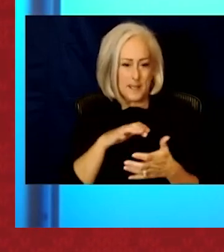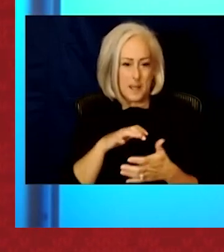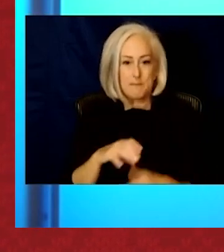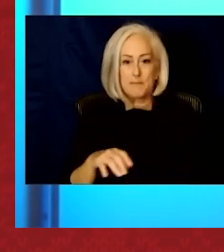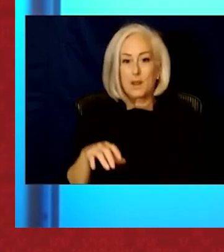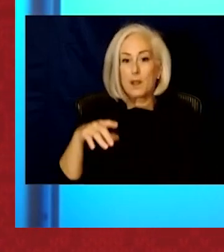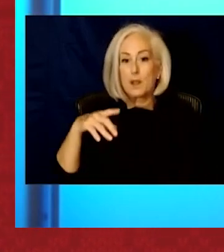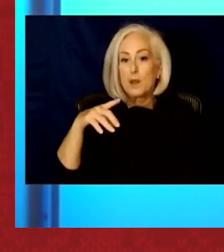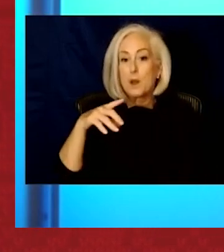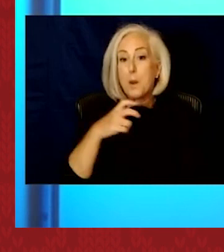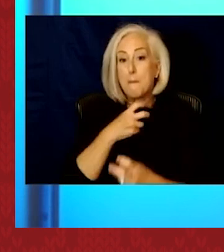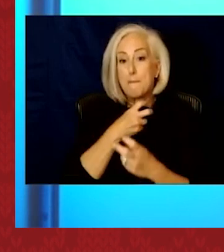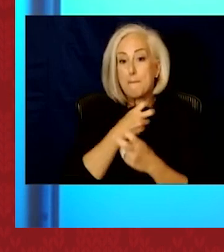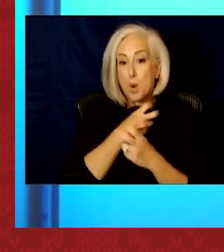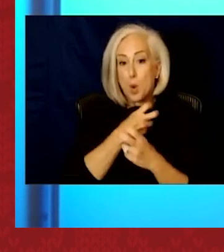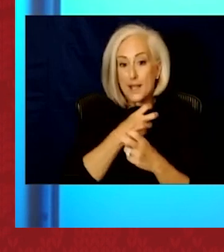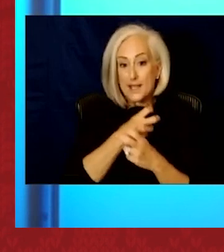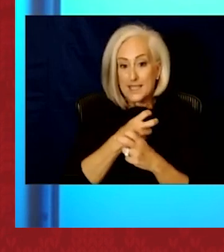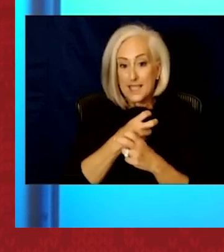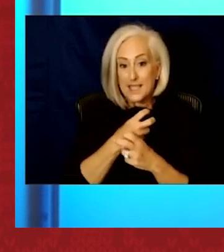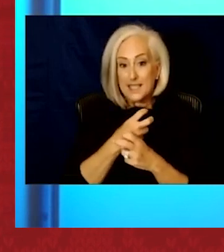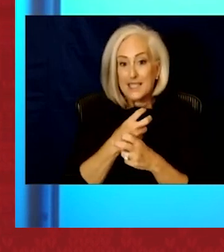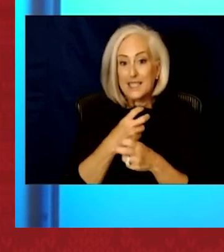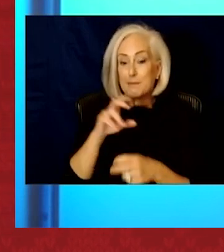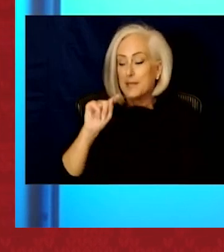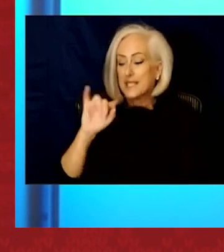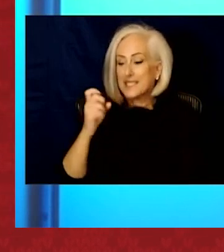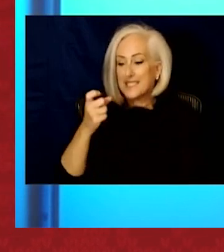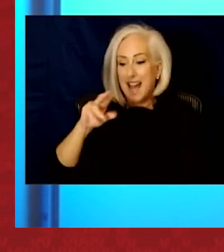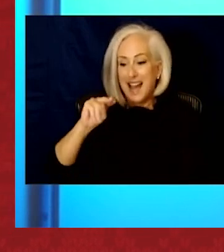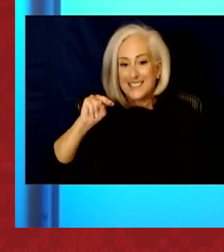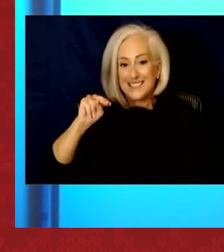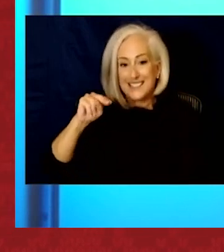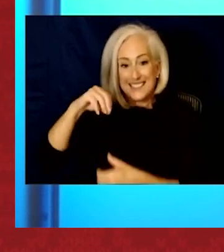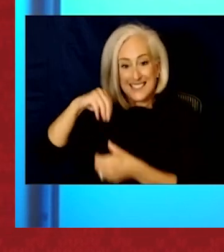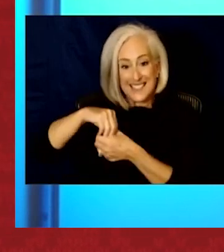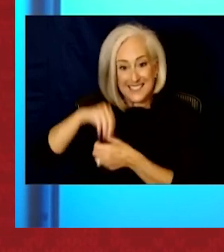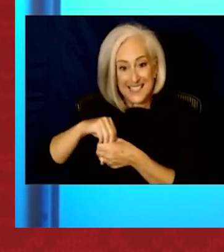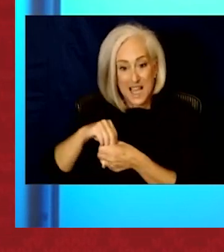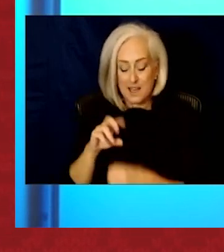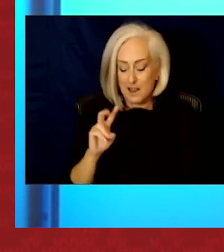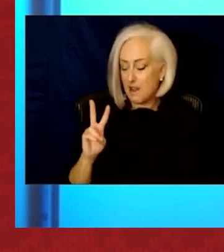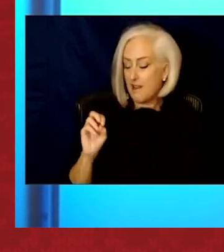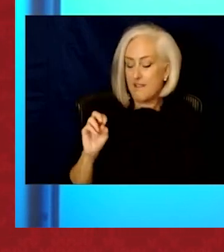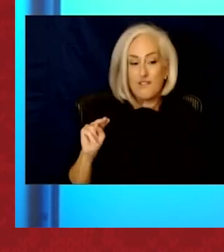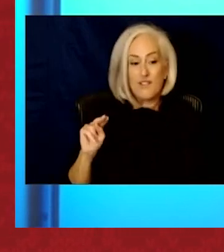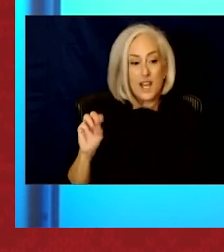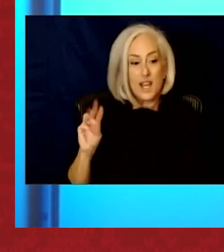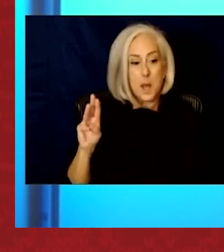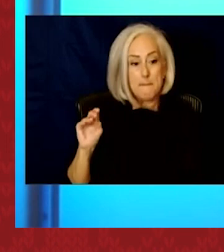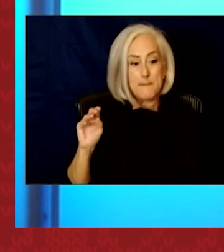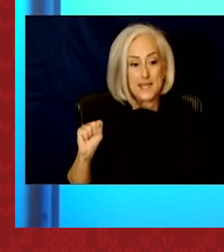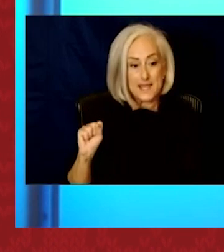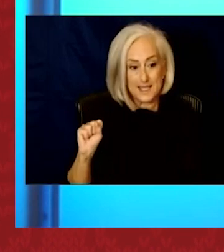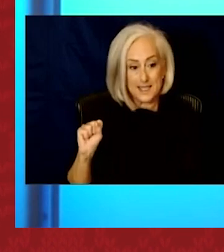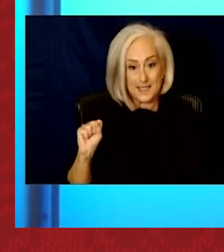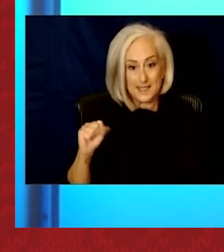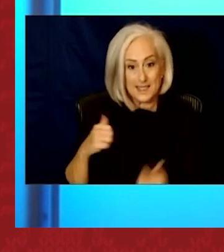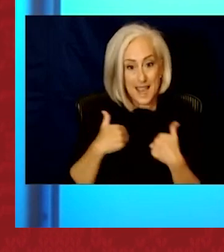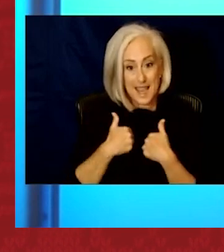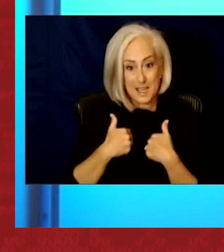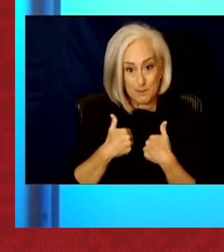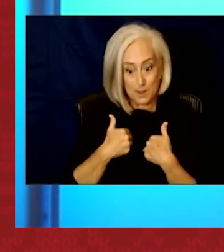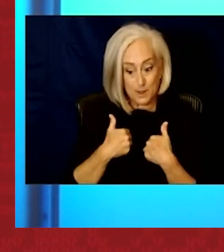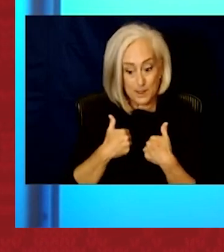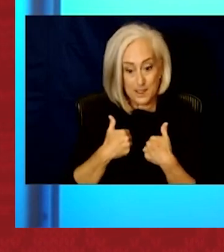a mushroom's poisonous, but you wouldn't call a mushroom venomous. Venomous creatures have a mechanism to basically take a toxin